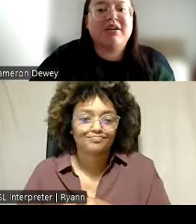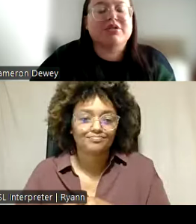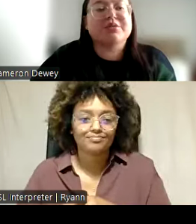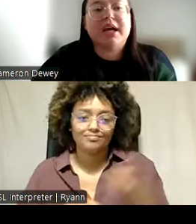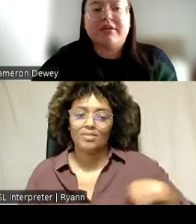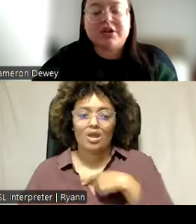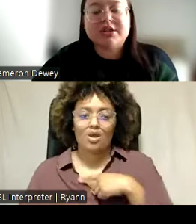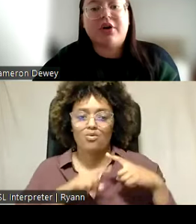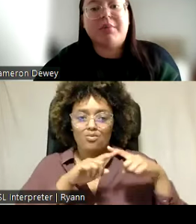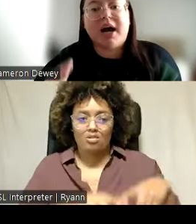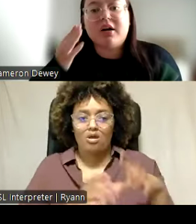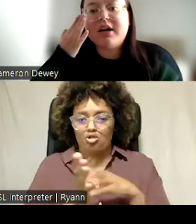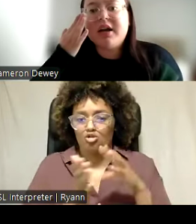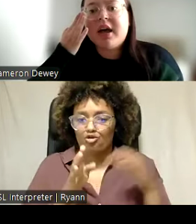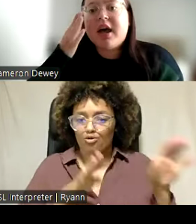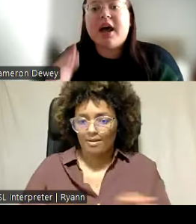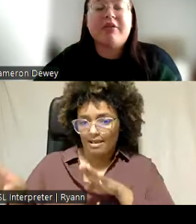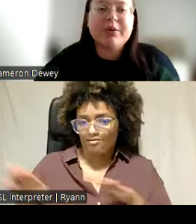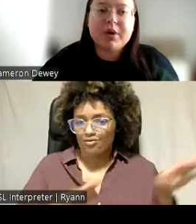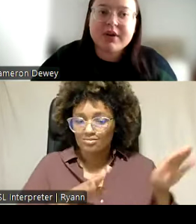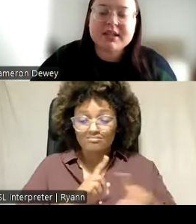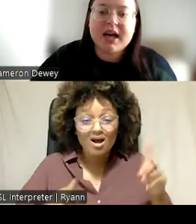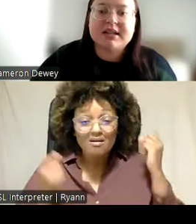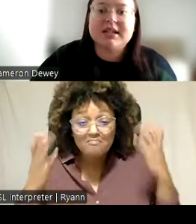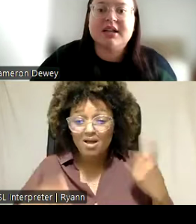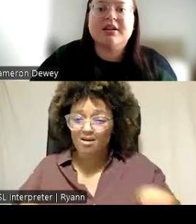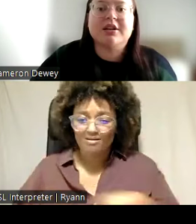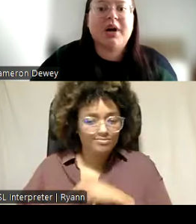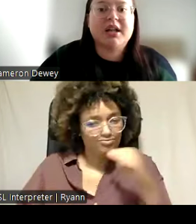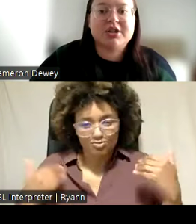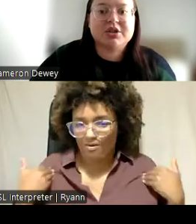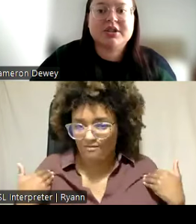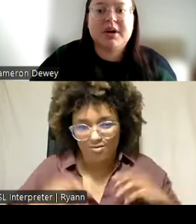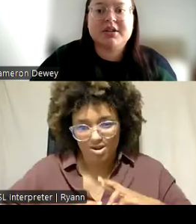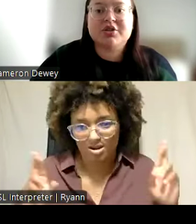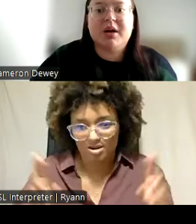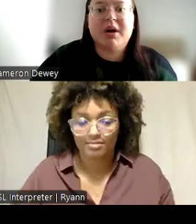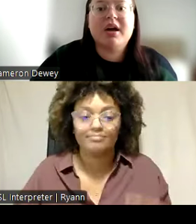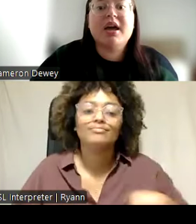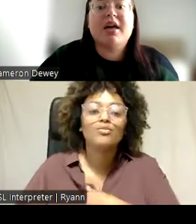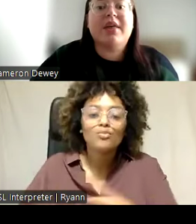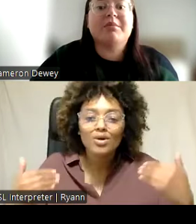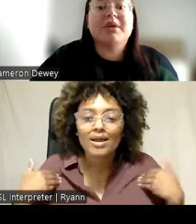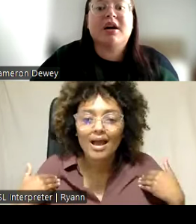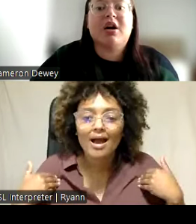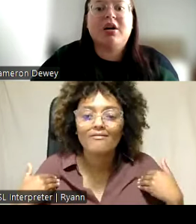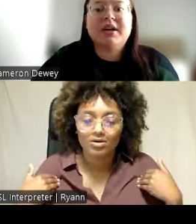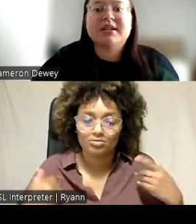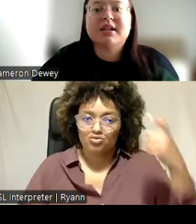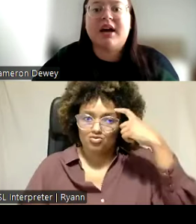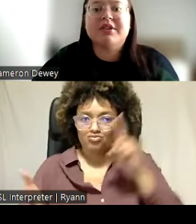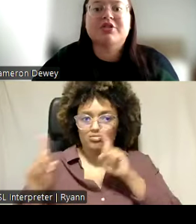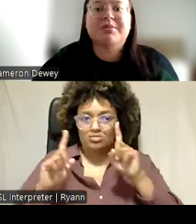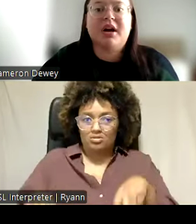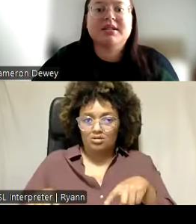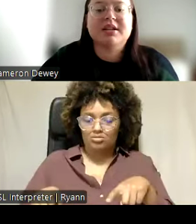not have learned behaviors to fall back on. Every one of us has the neurobiological response to trauma, and that means that all of